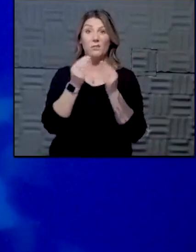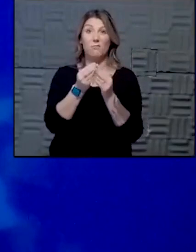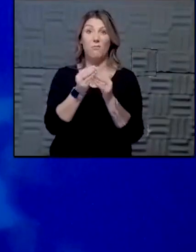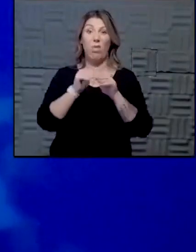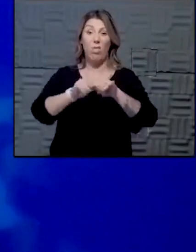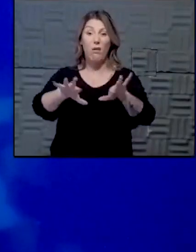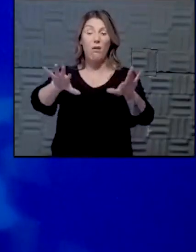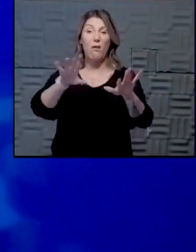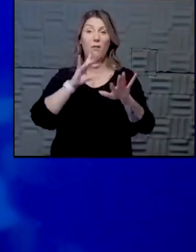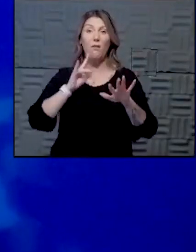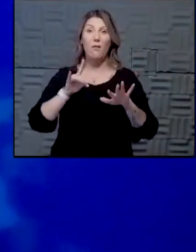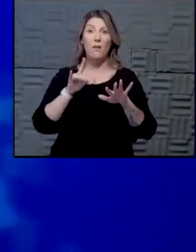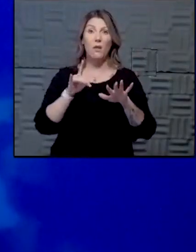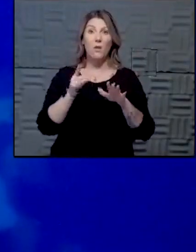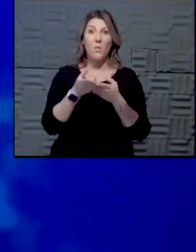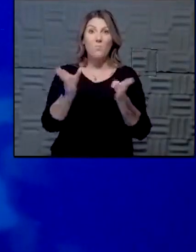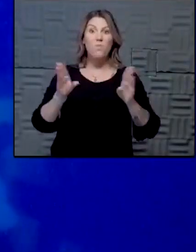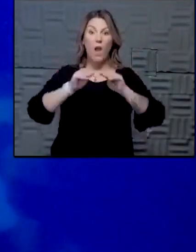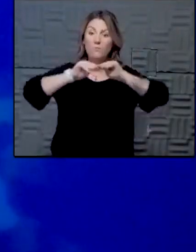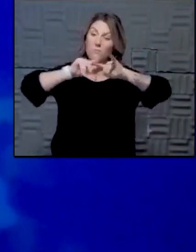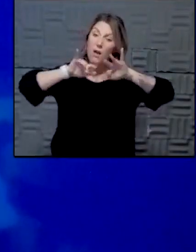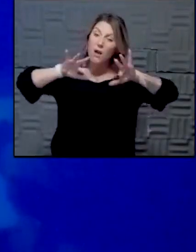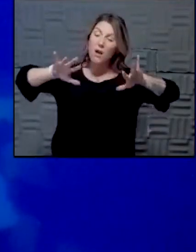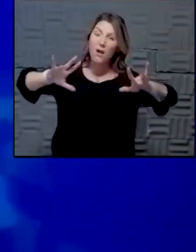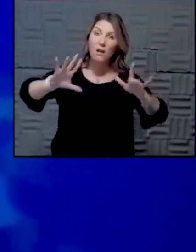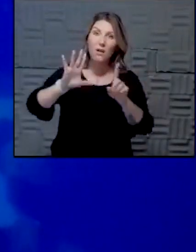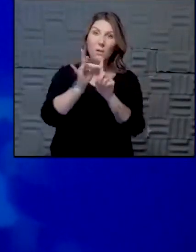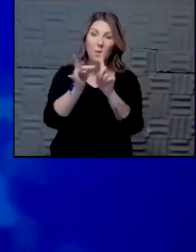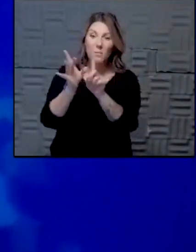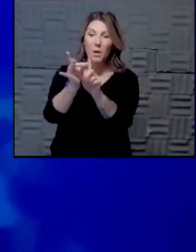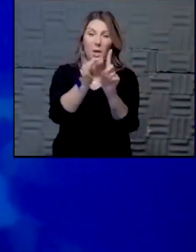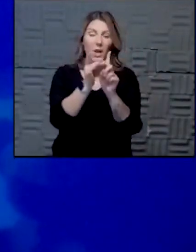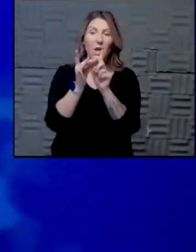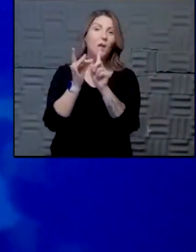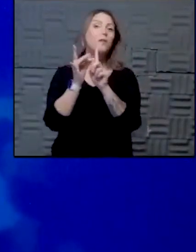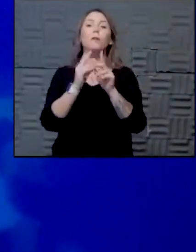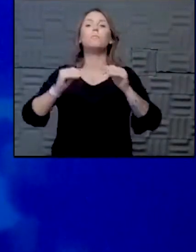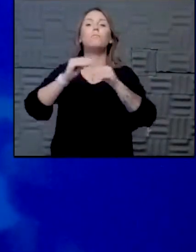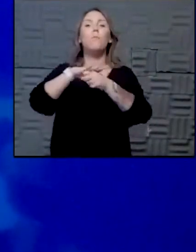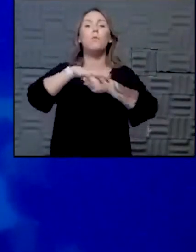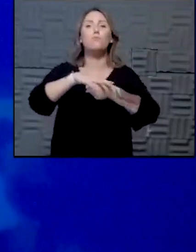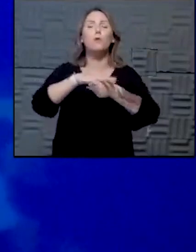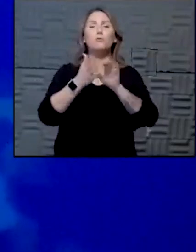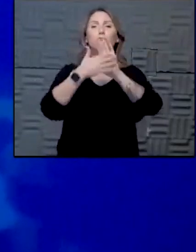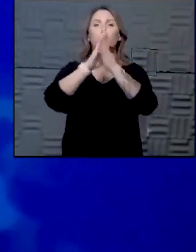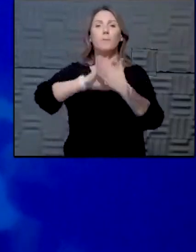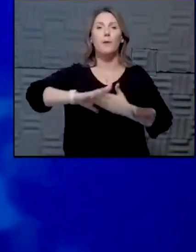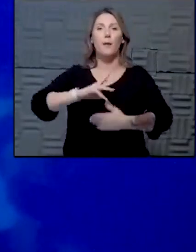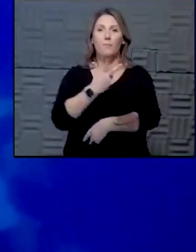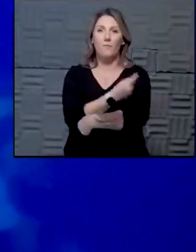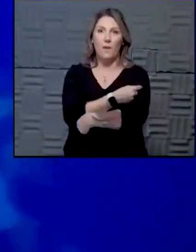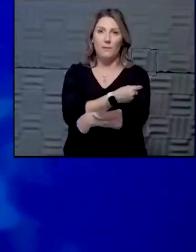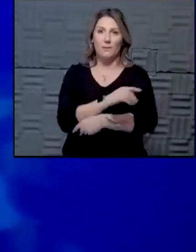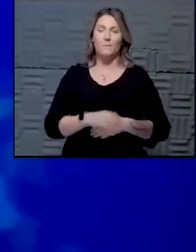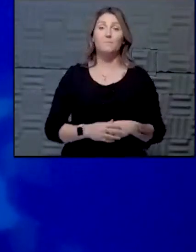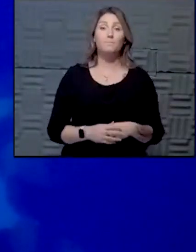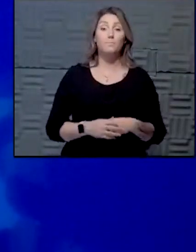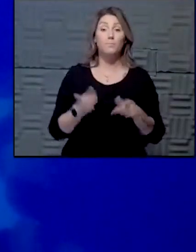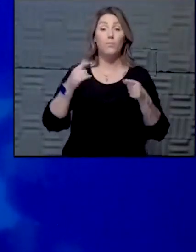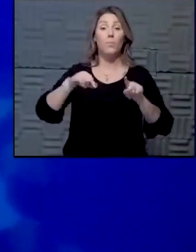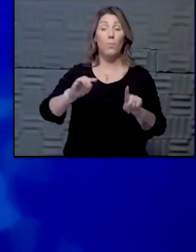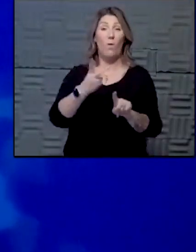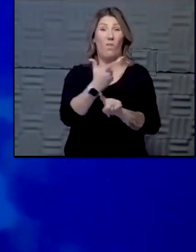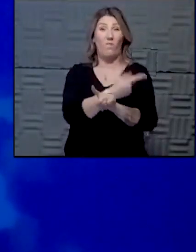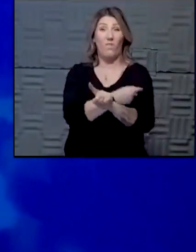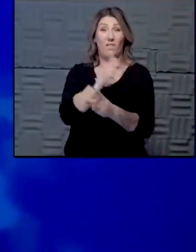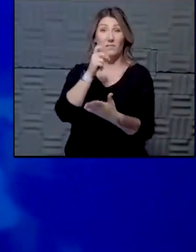community transmission. My guess is that there's going to feel more pressure on all of us to become vaccinated. And as the vaccines are